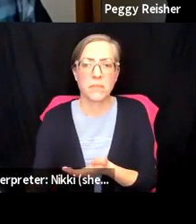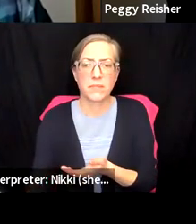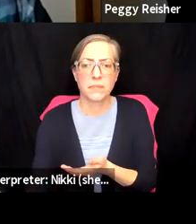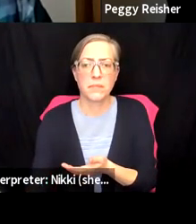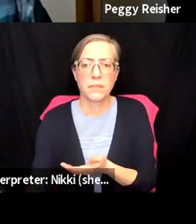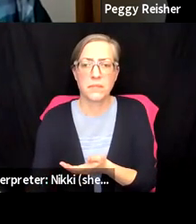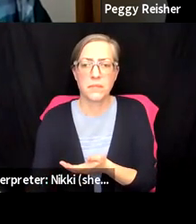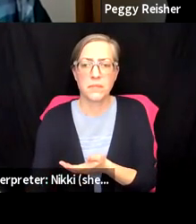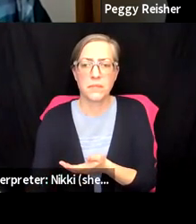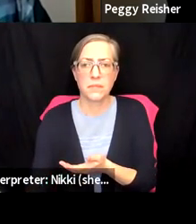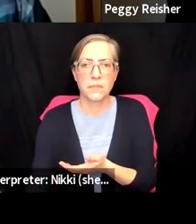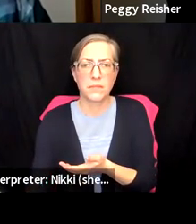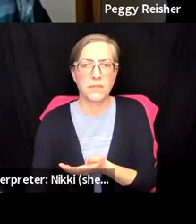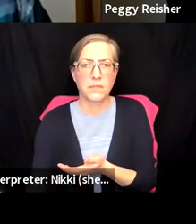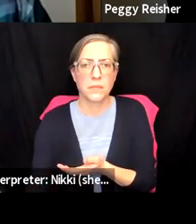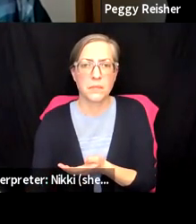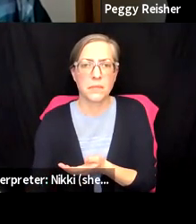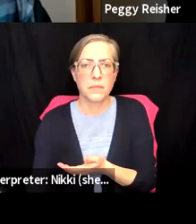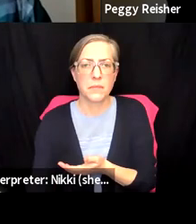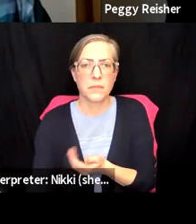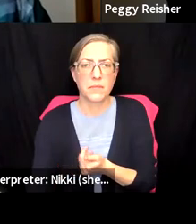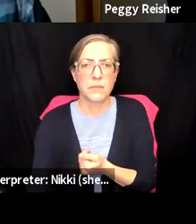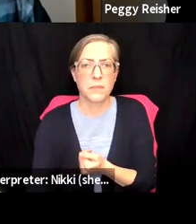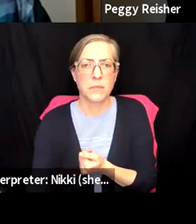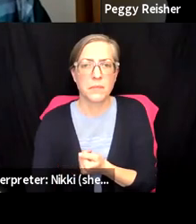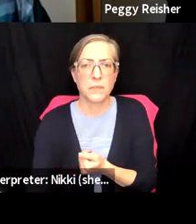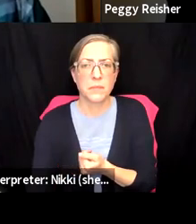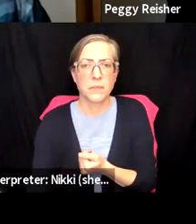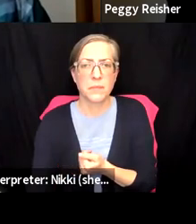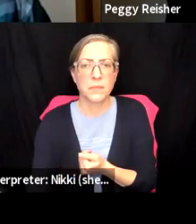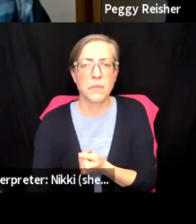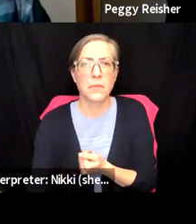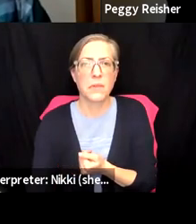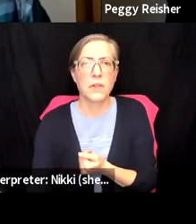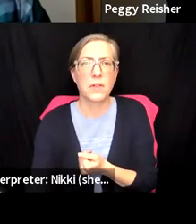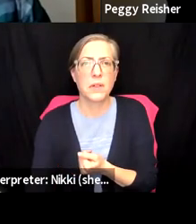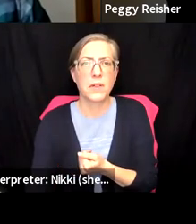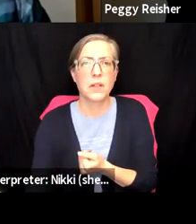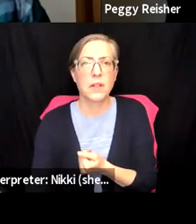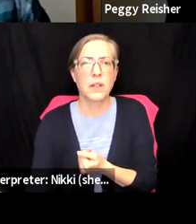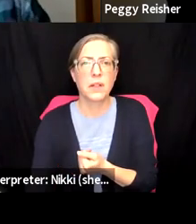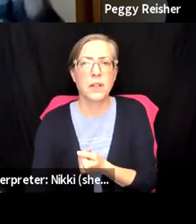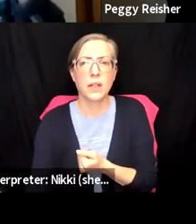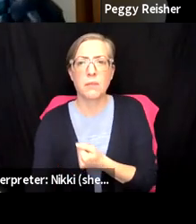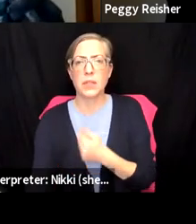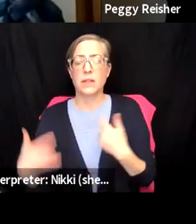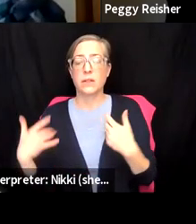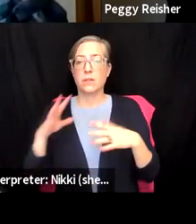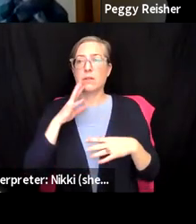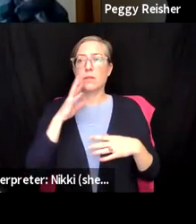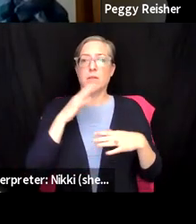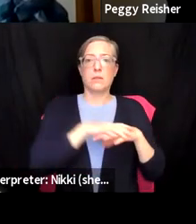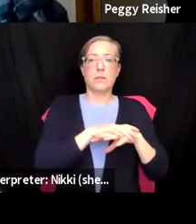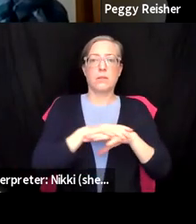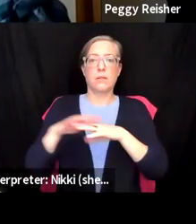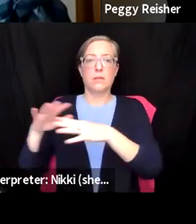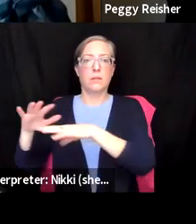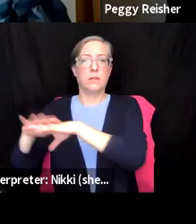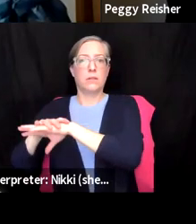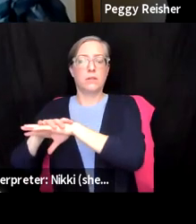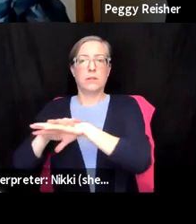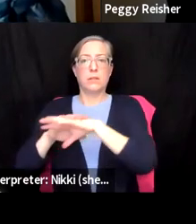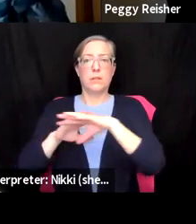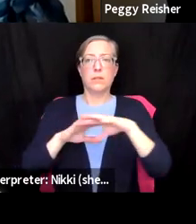I think most of it was earlier. Only one question. Mary, excuse I'm me. not sure if you already read it. It was